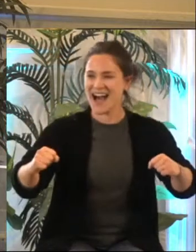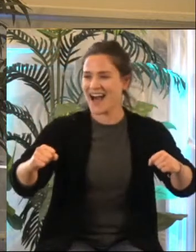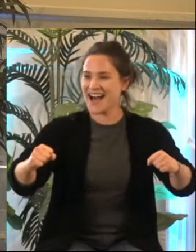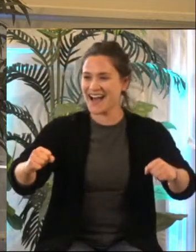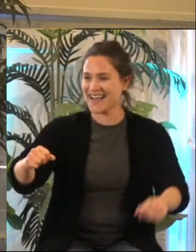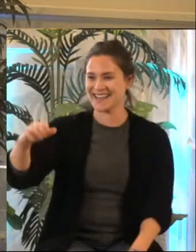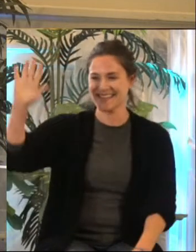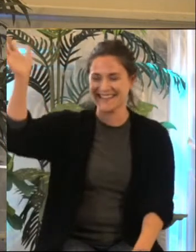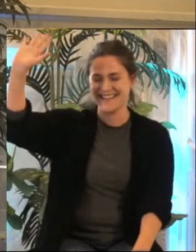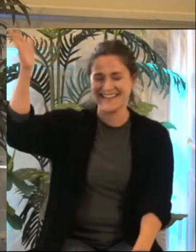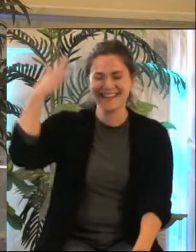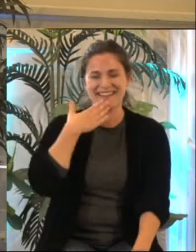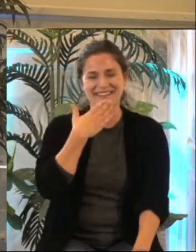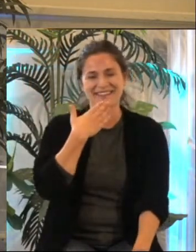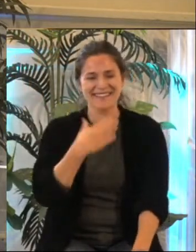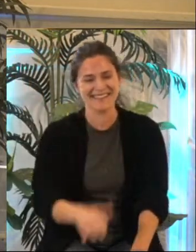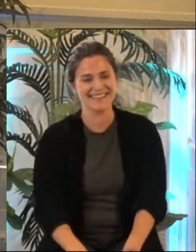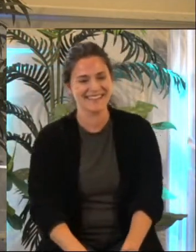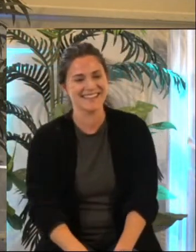Yes.